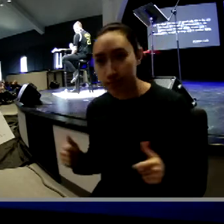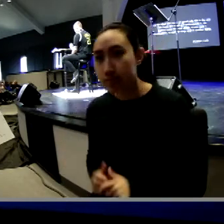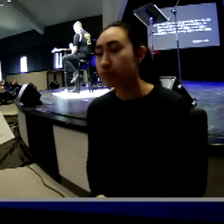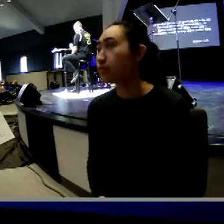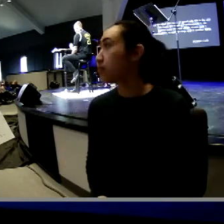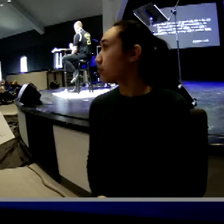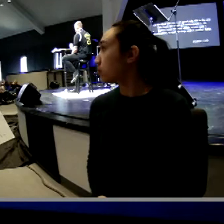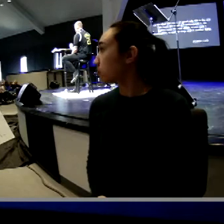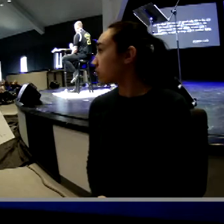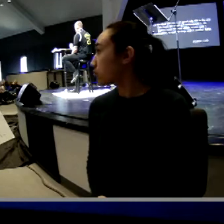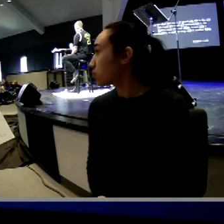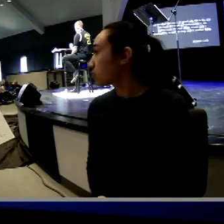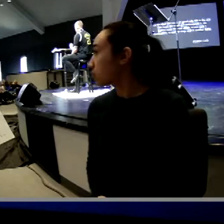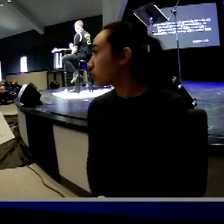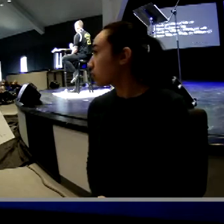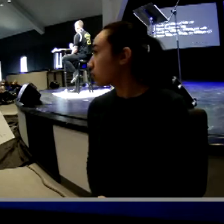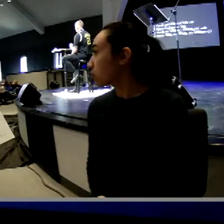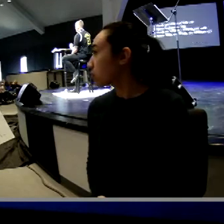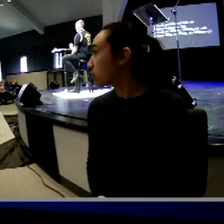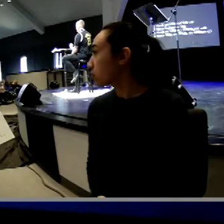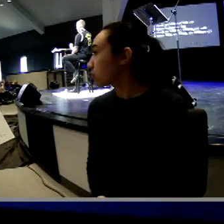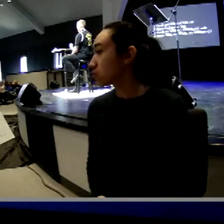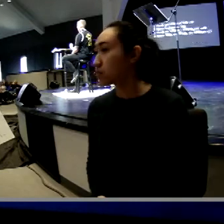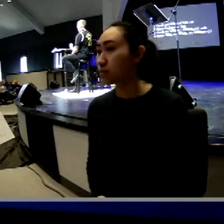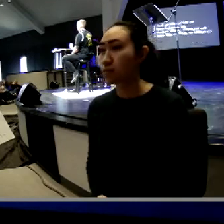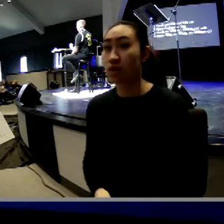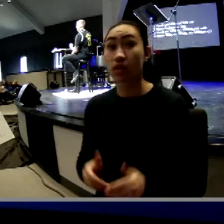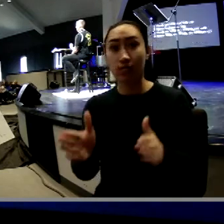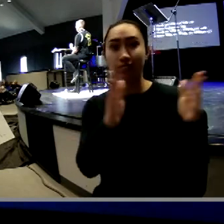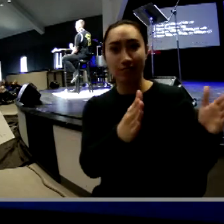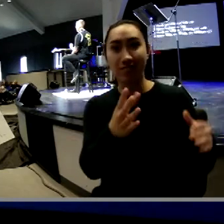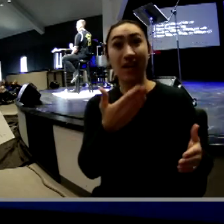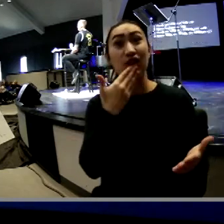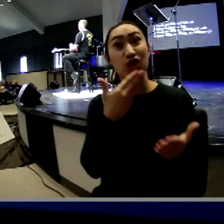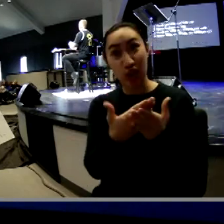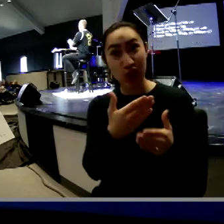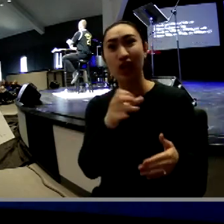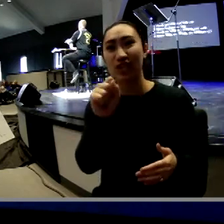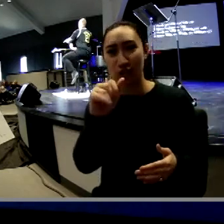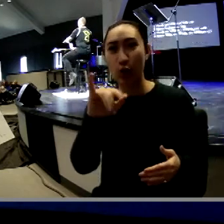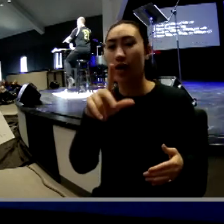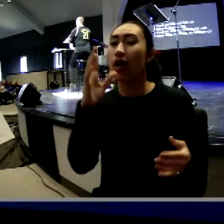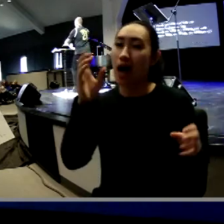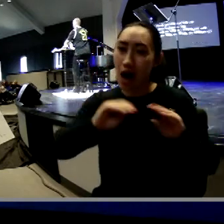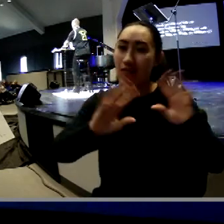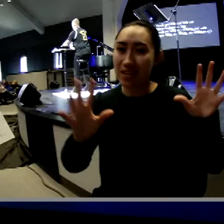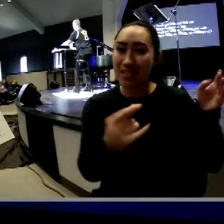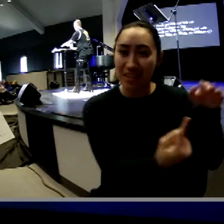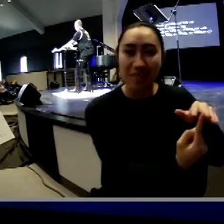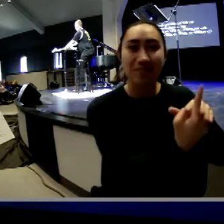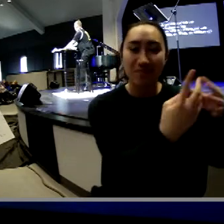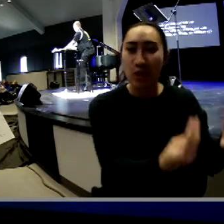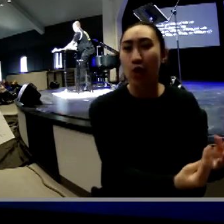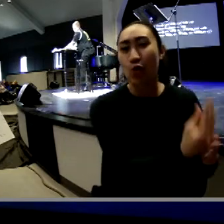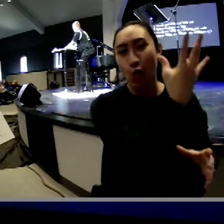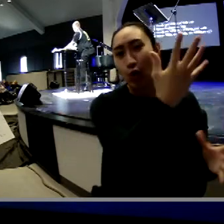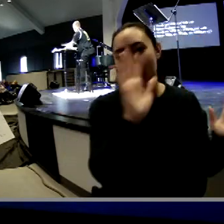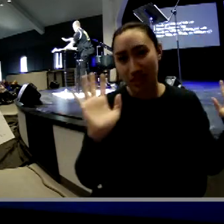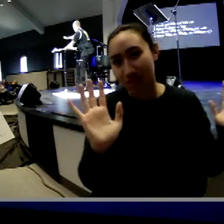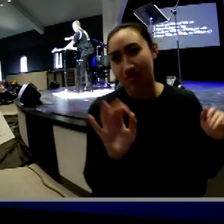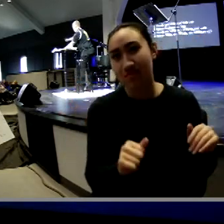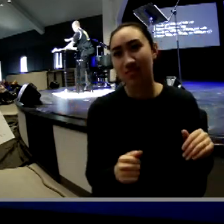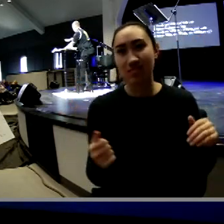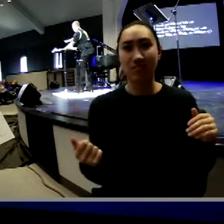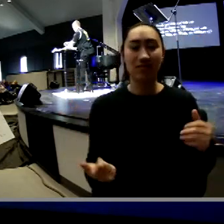So there's four types of people in this church. There's four types of people in St. Paul. Start getting a kingdom imagination for